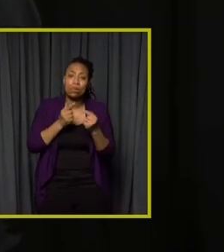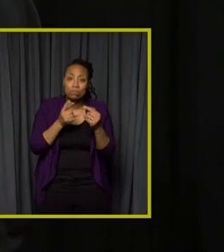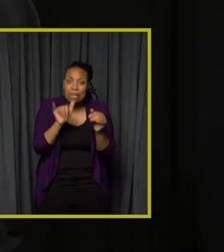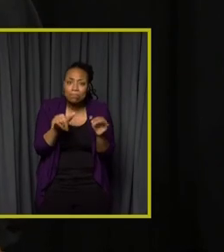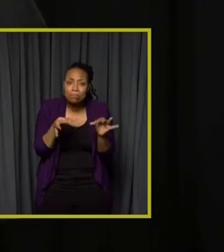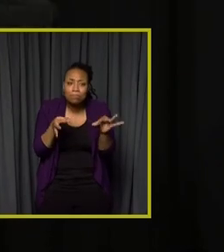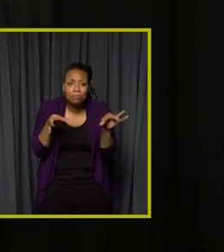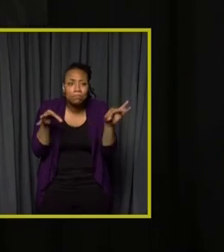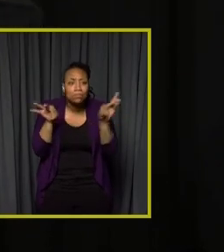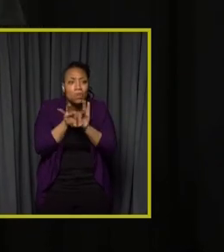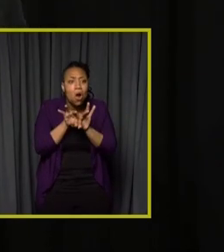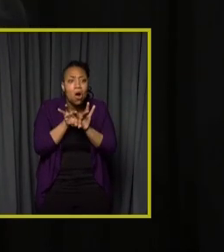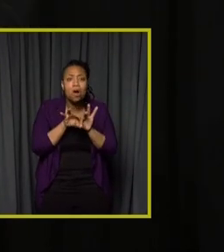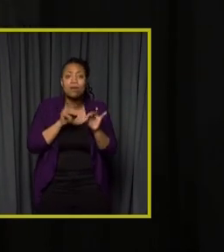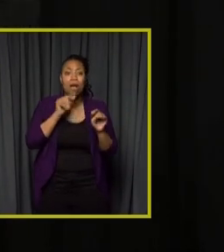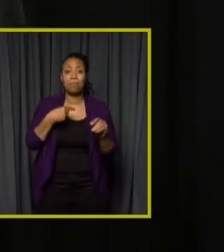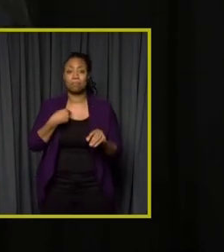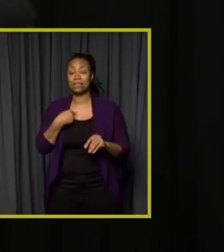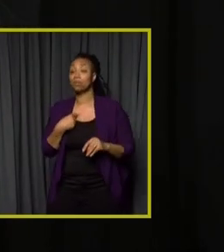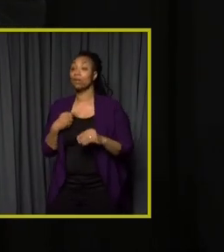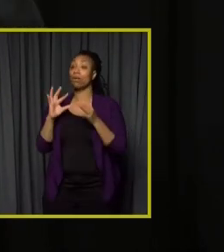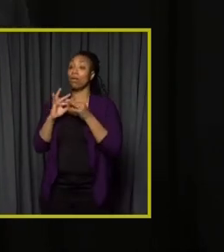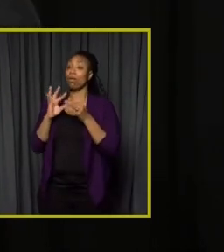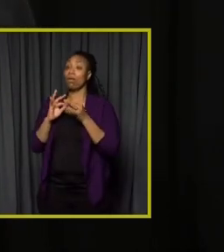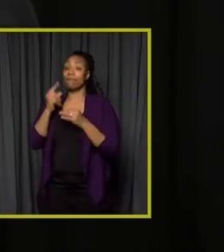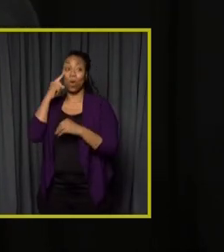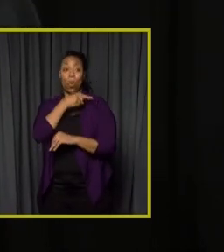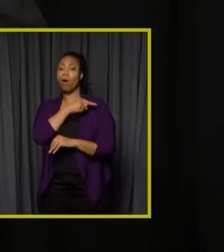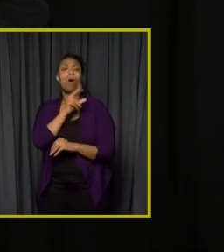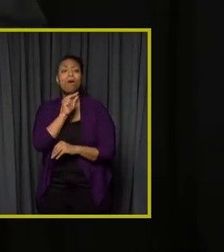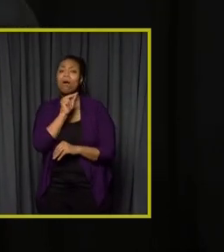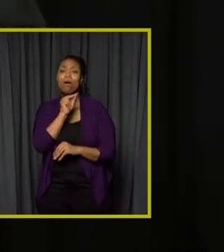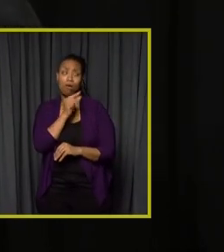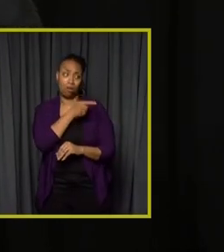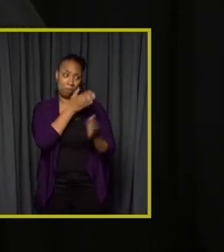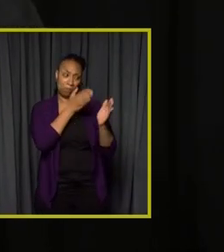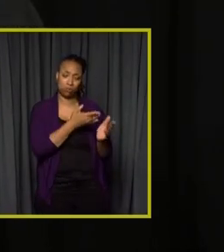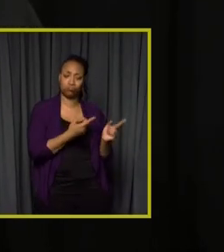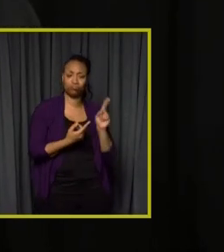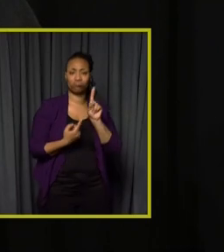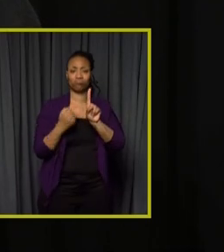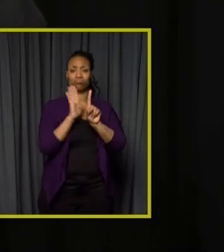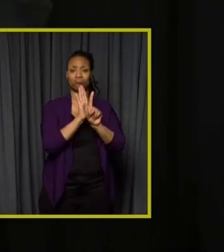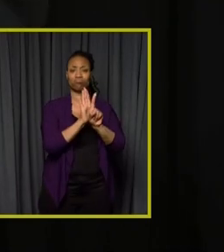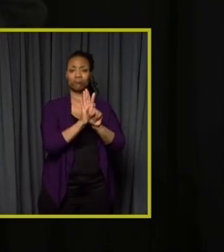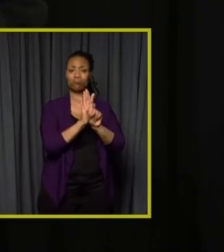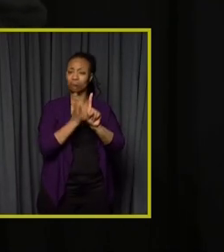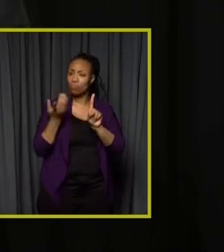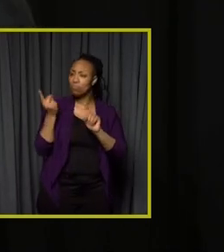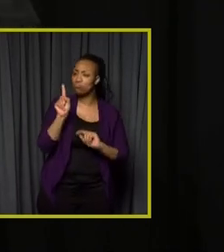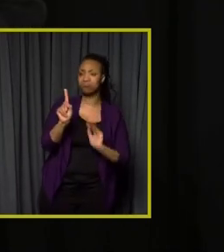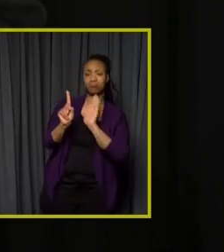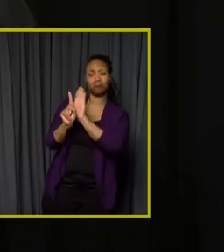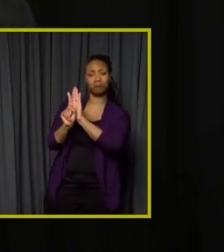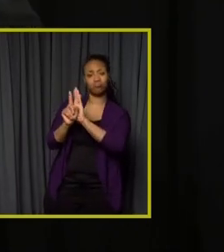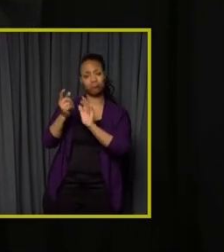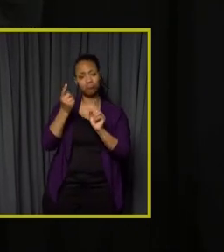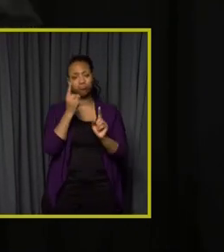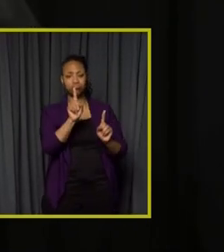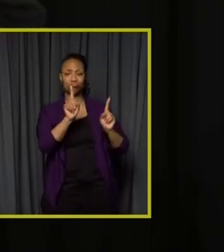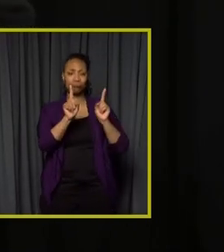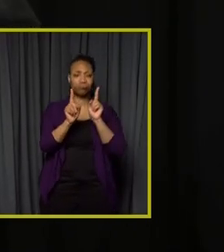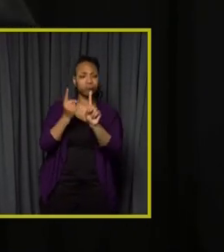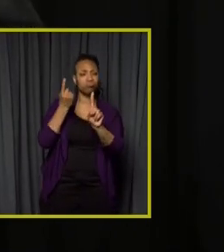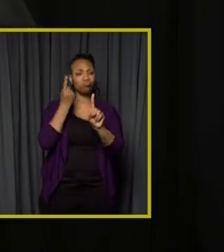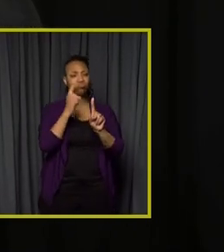of the poor, but to allow the people who are impacted to speak to this nation, because you change the narrative